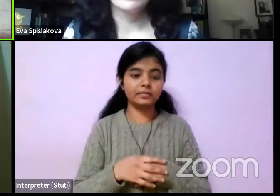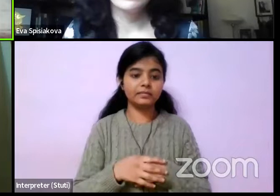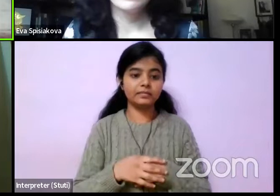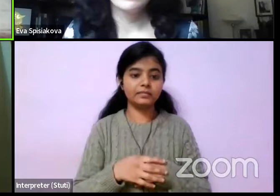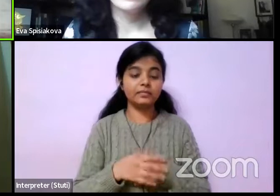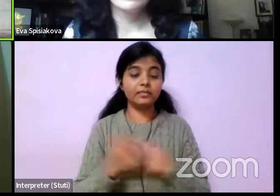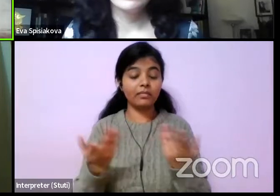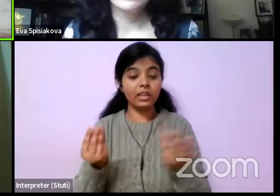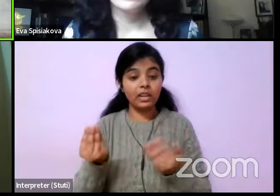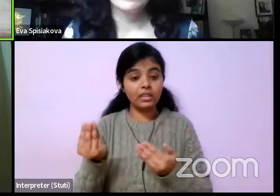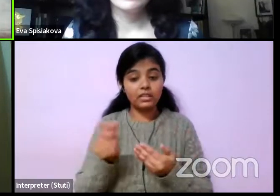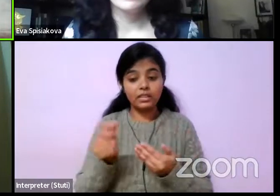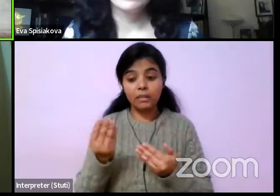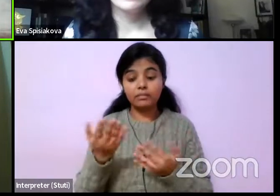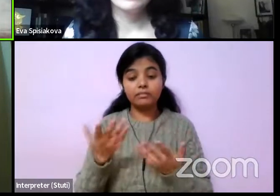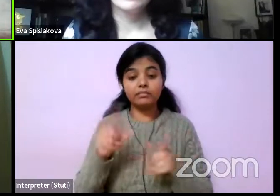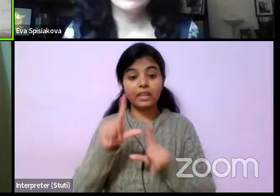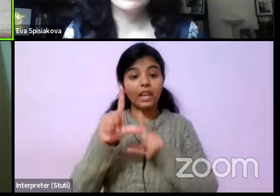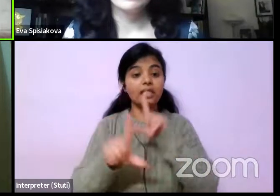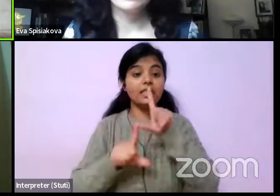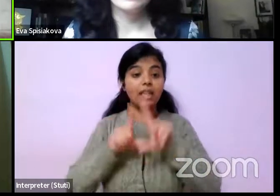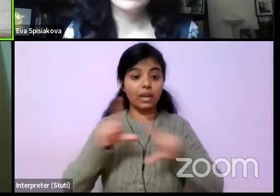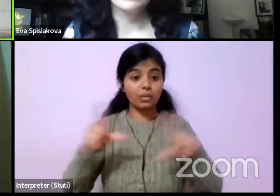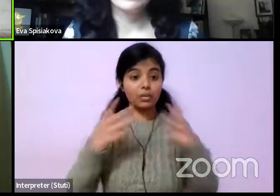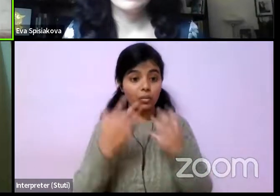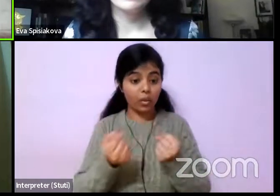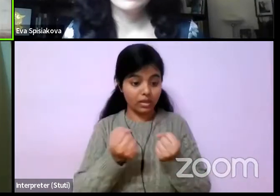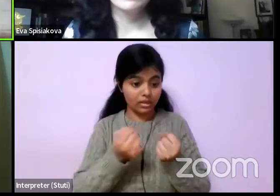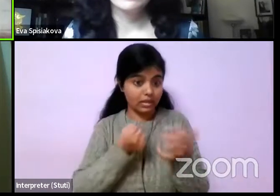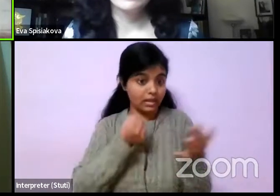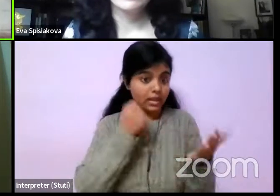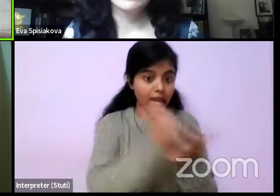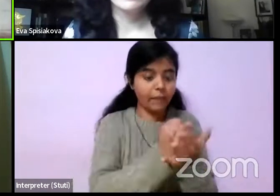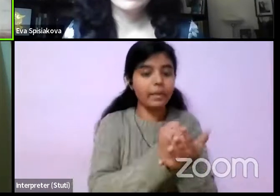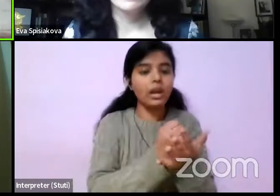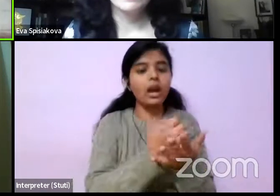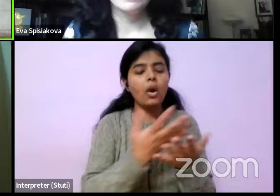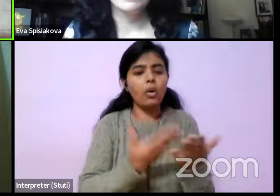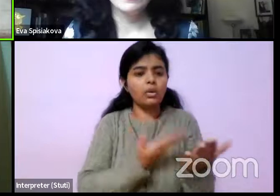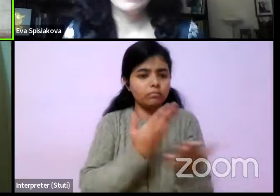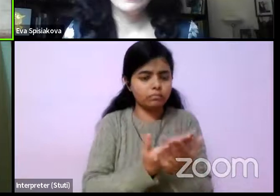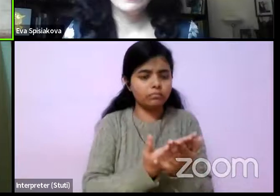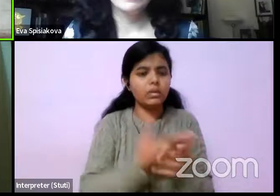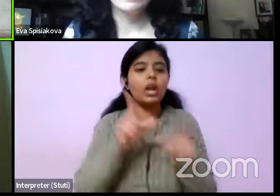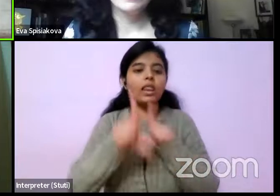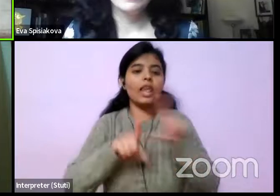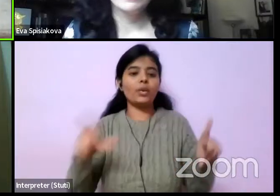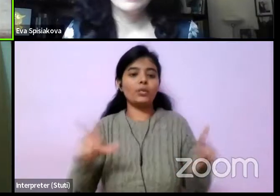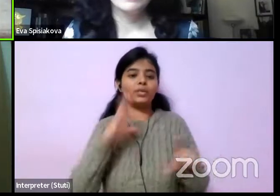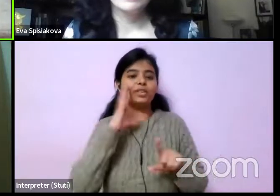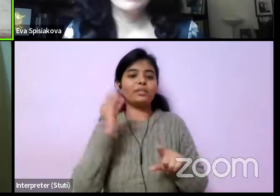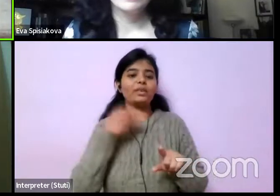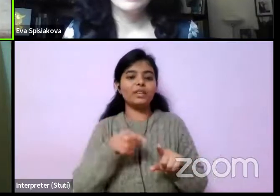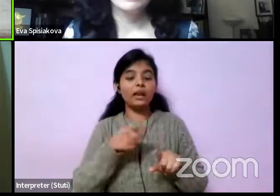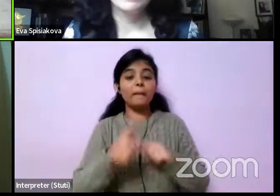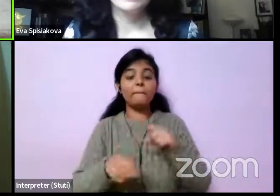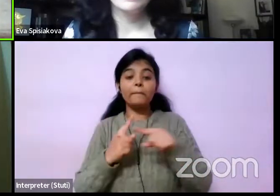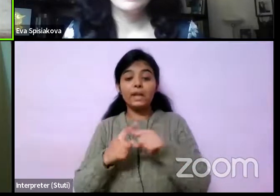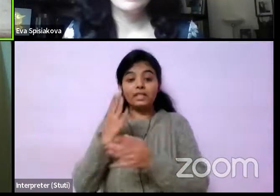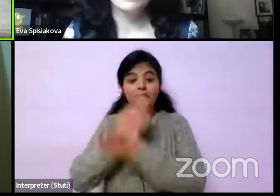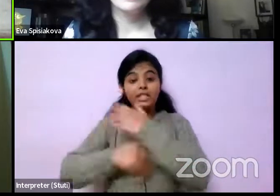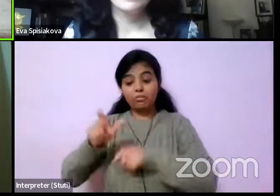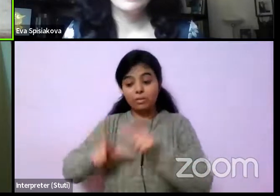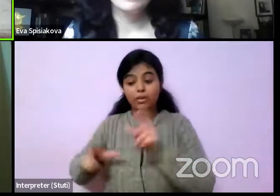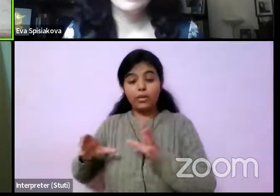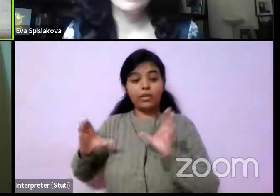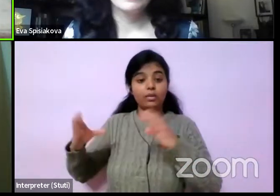certain language is used to make claims, and these claims need to be questioned by disabled people and